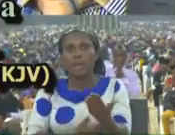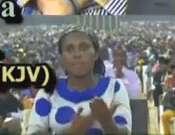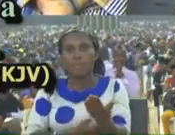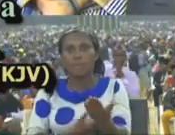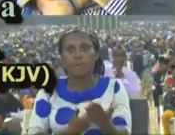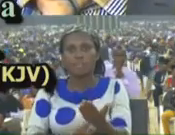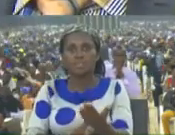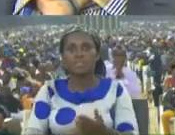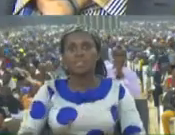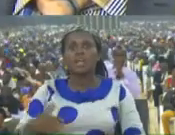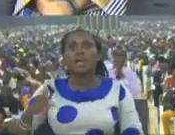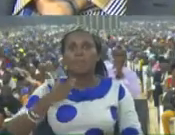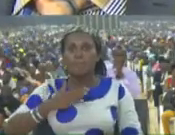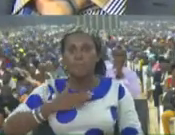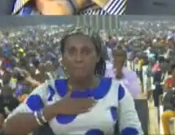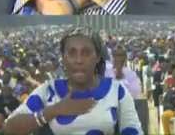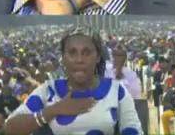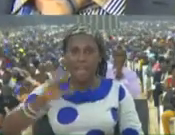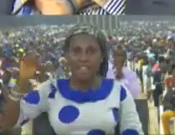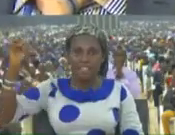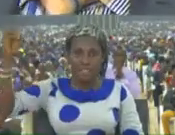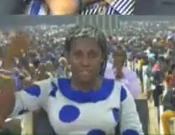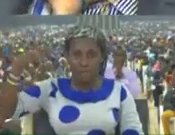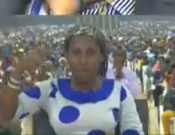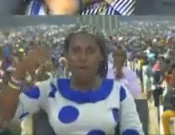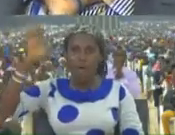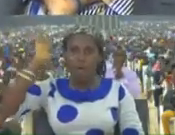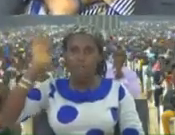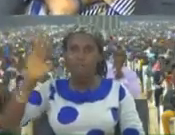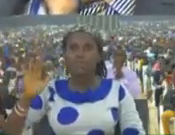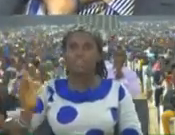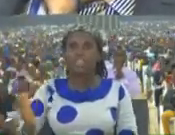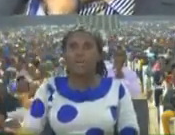My son shall rise again.